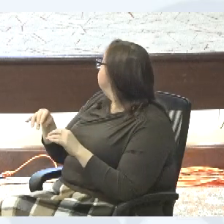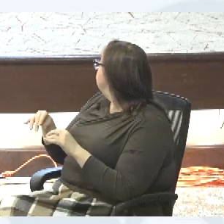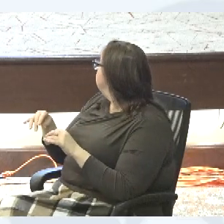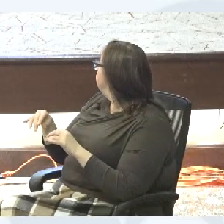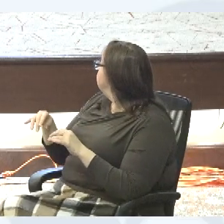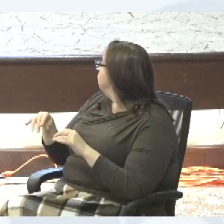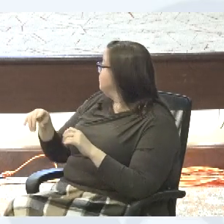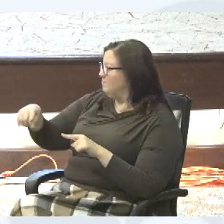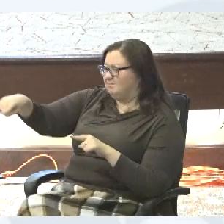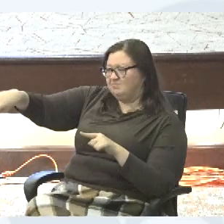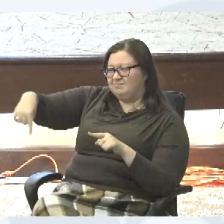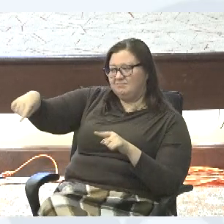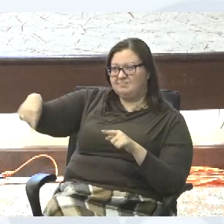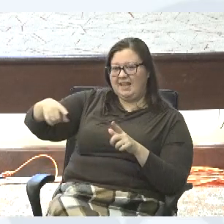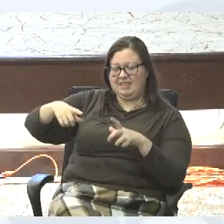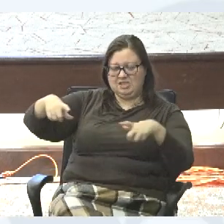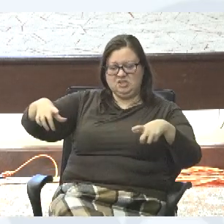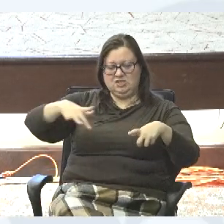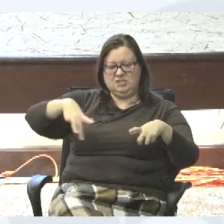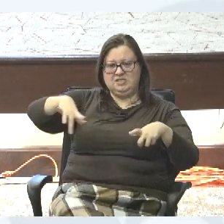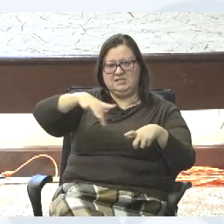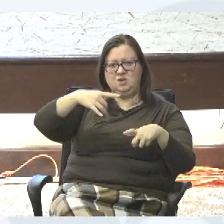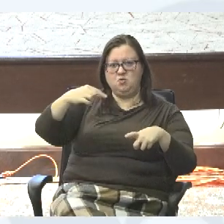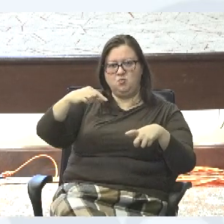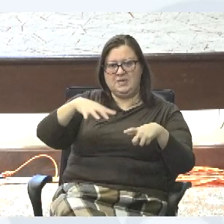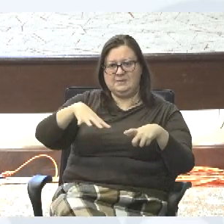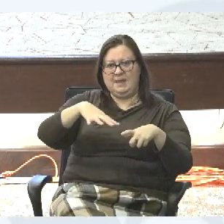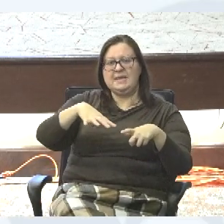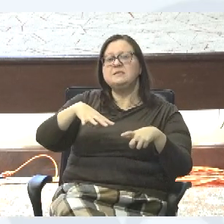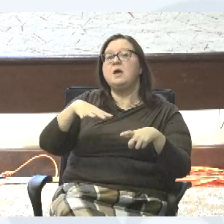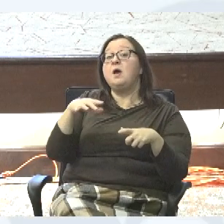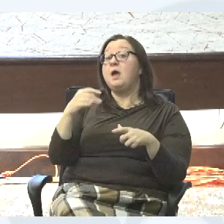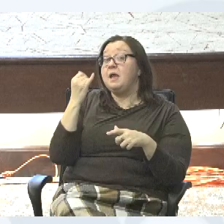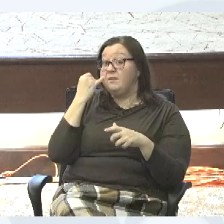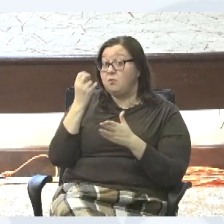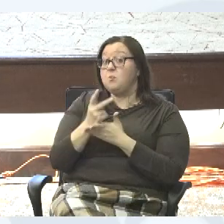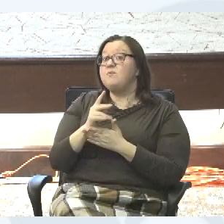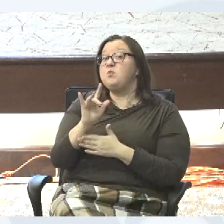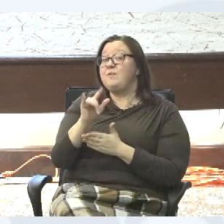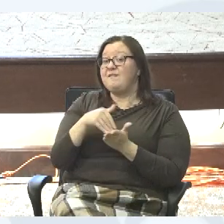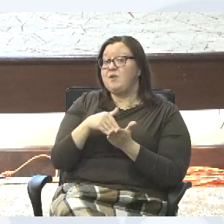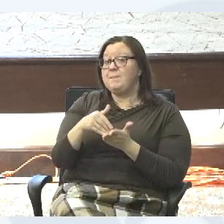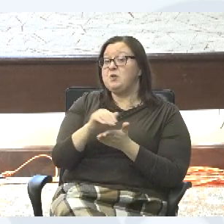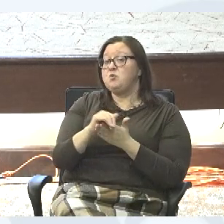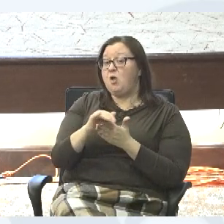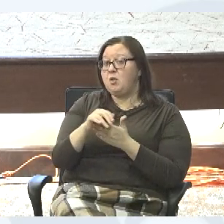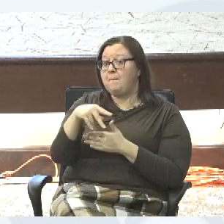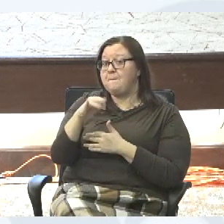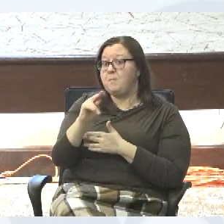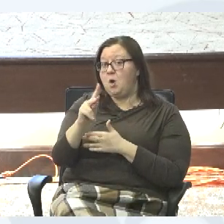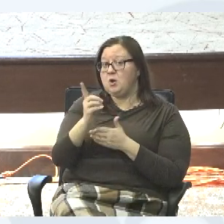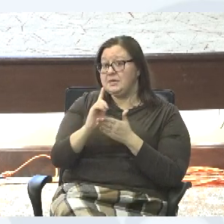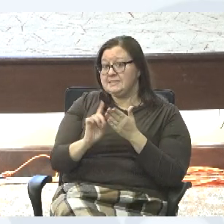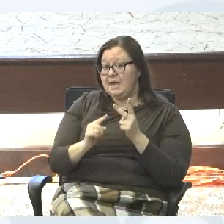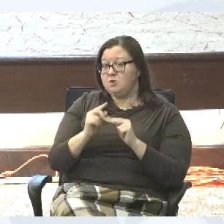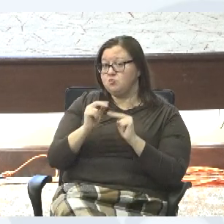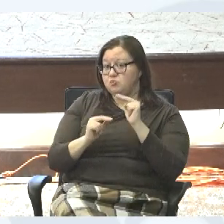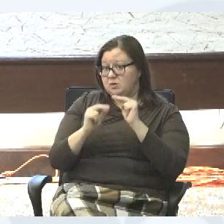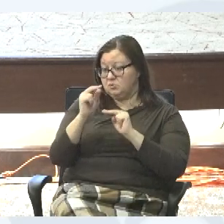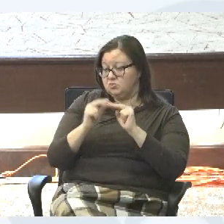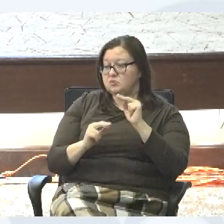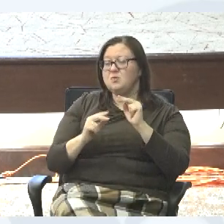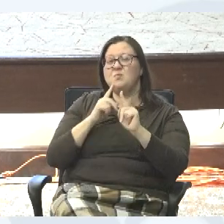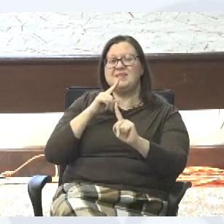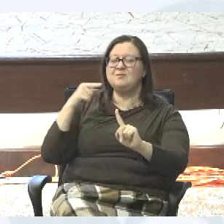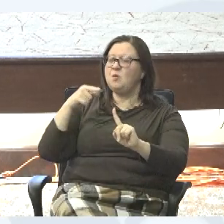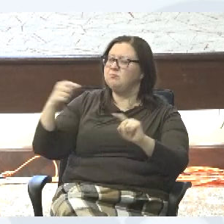expansion of green space. And with y'all's approval, we're looking at a $25 million park design and construction of what's really a